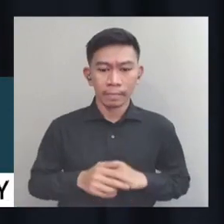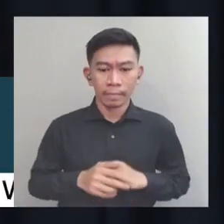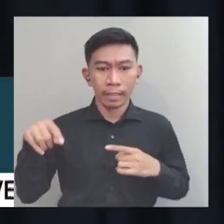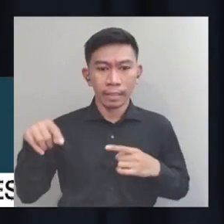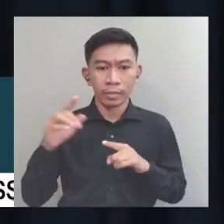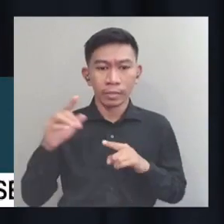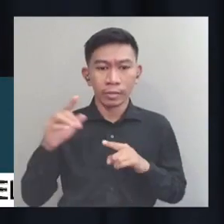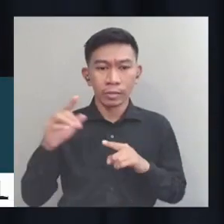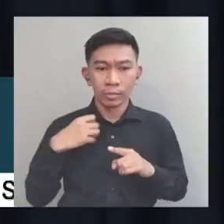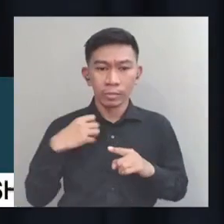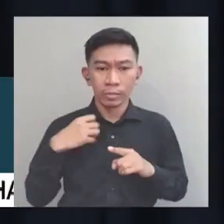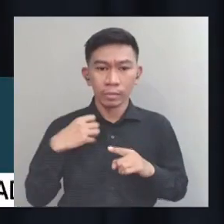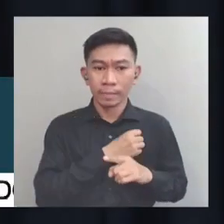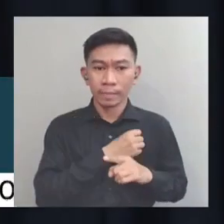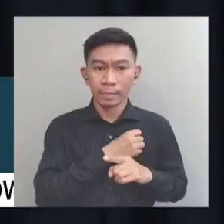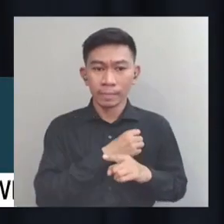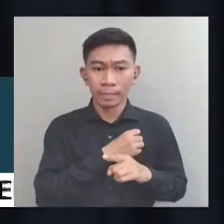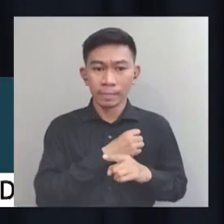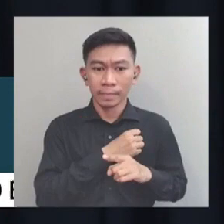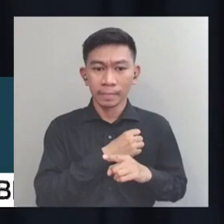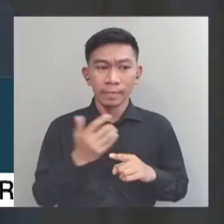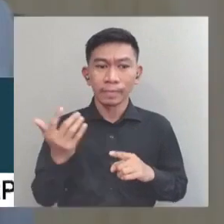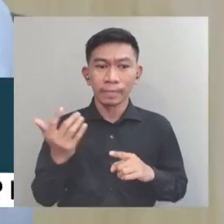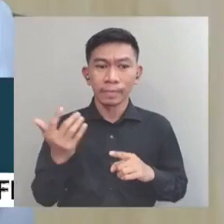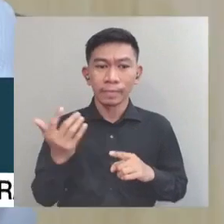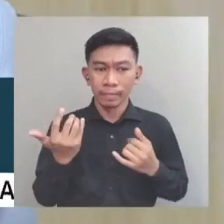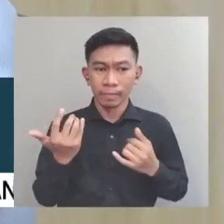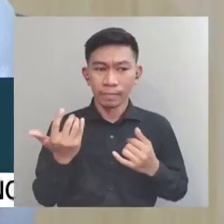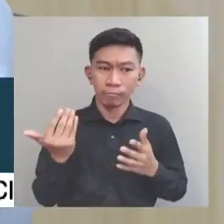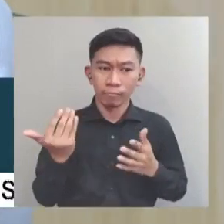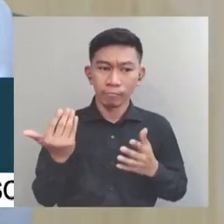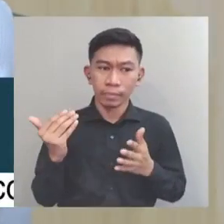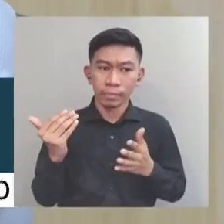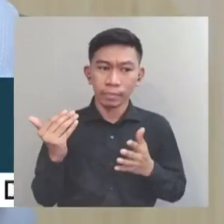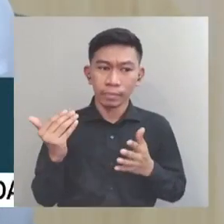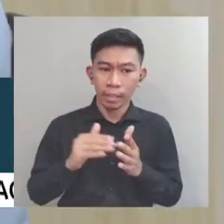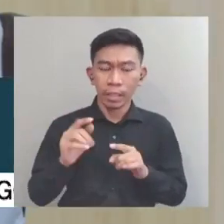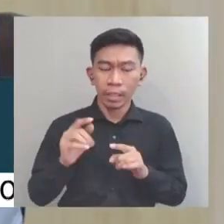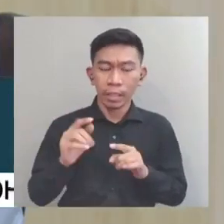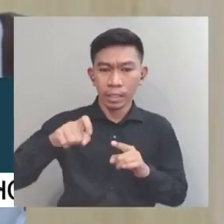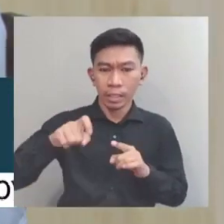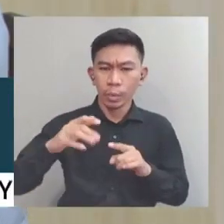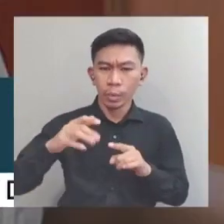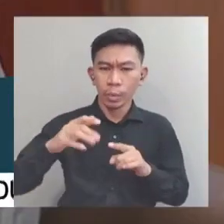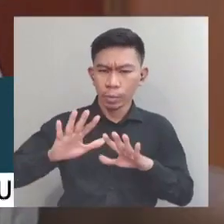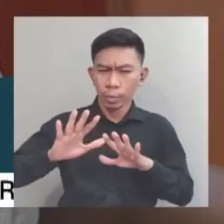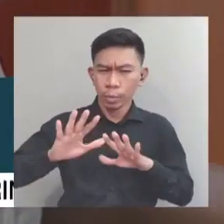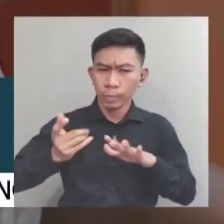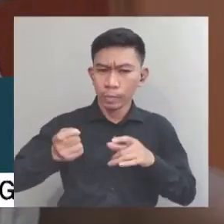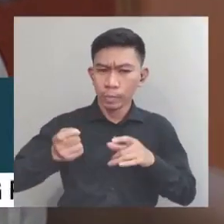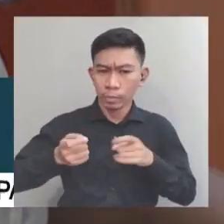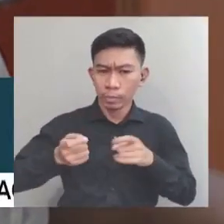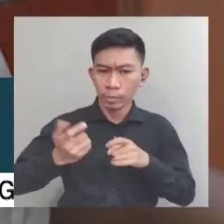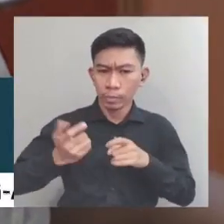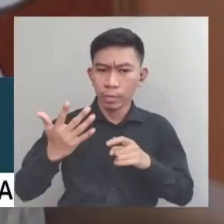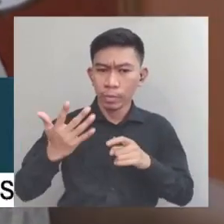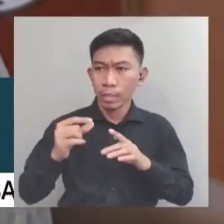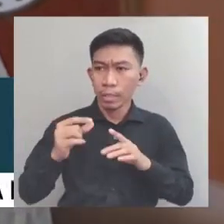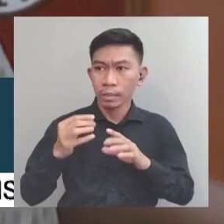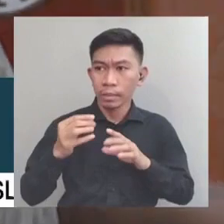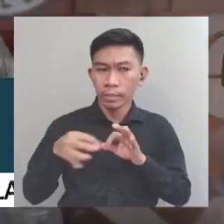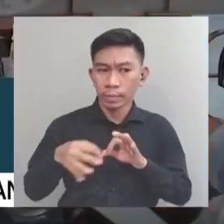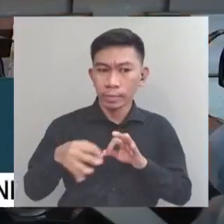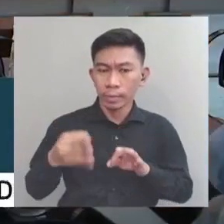from making unnecessary remarks. Former Senate President Franklin Drilon and former Senator Panfilo